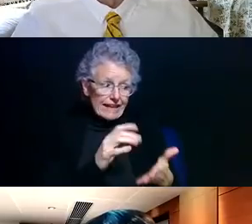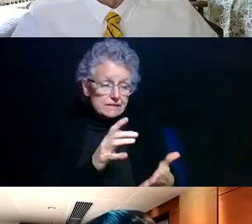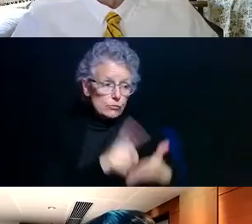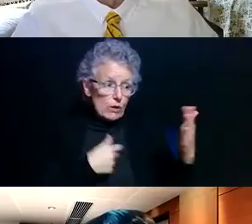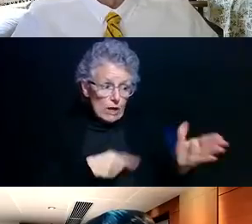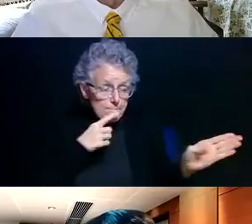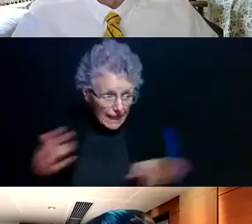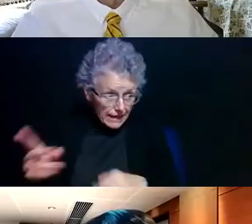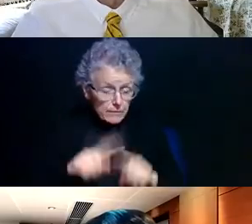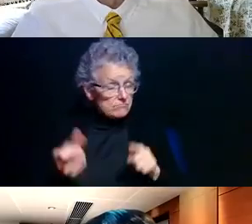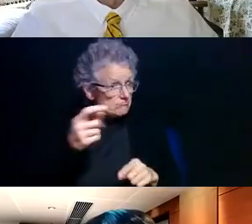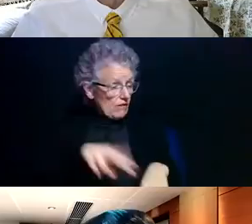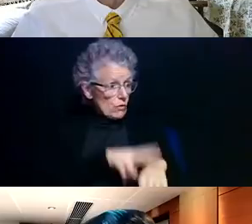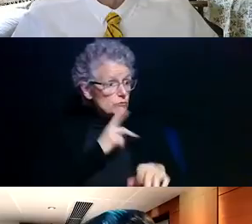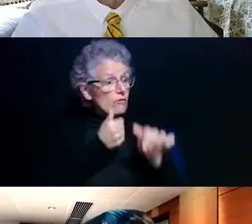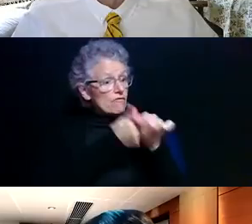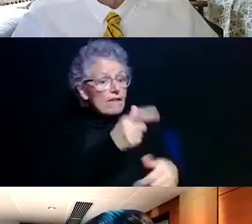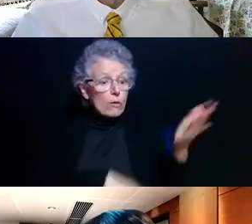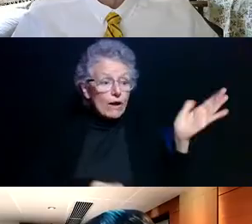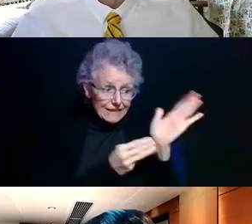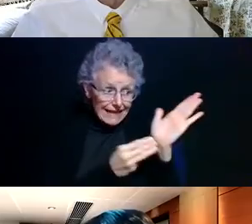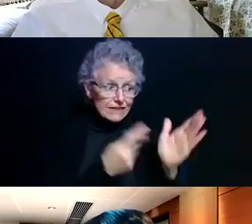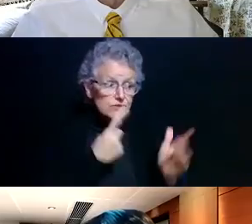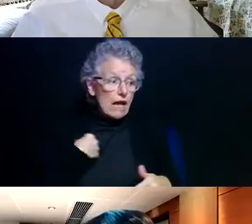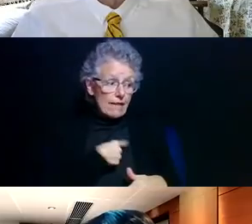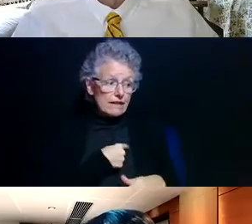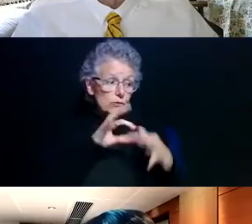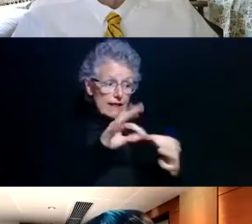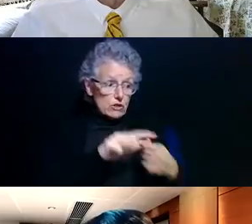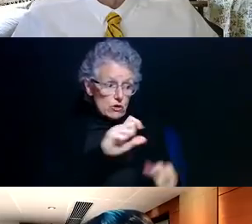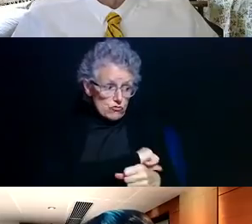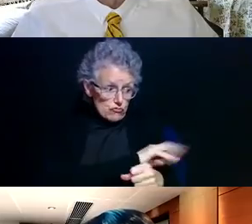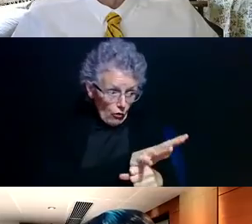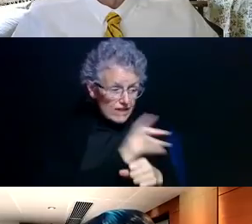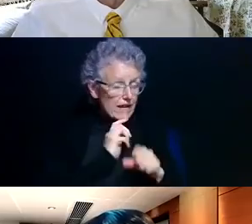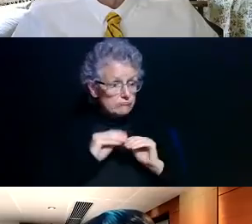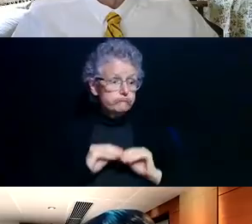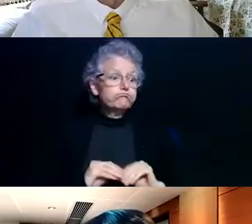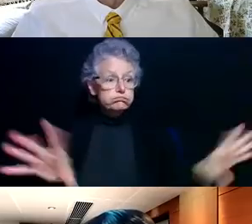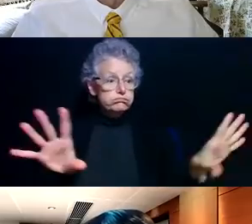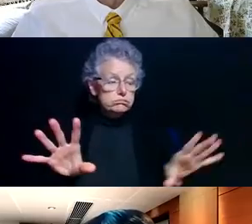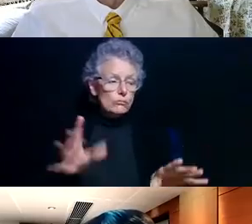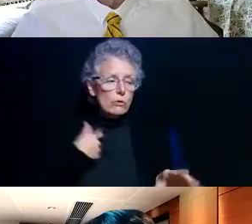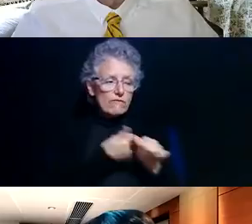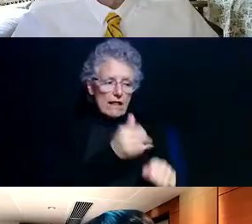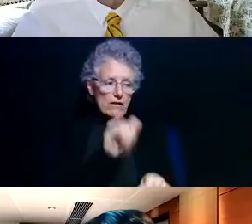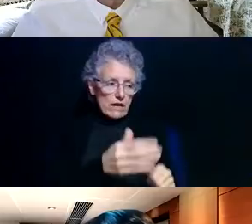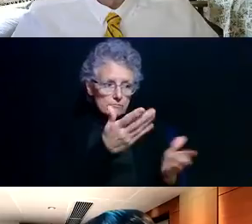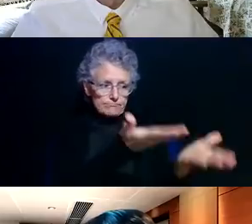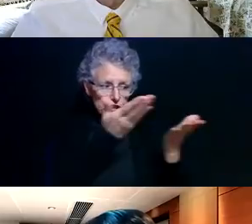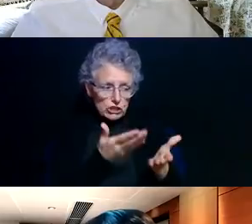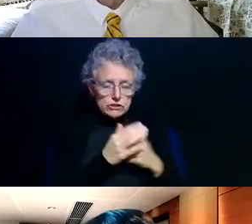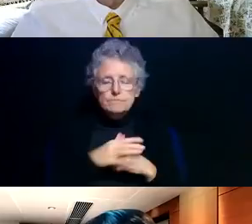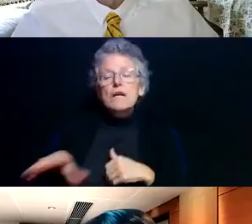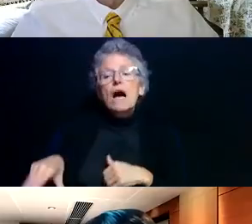what the physicians tell us with regards to COVID and the spread of it. Okay.